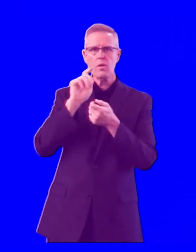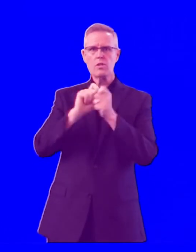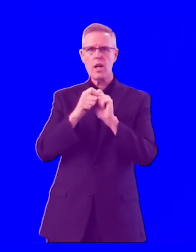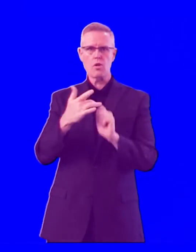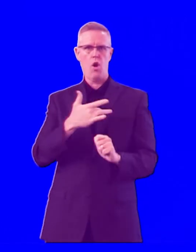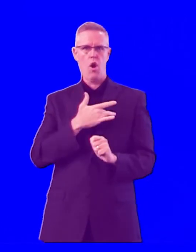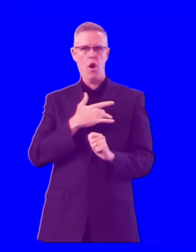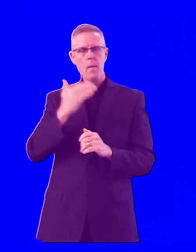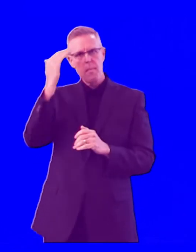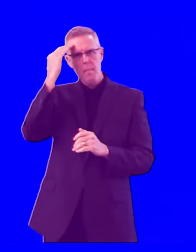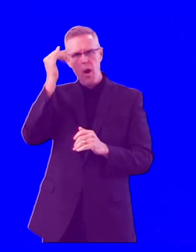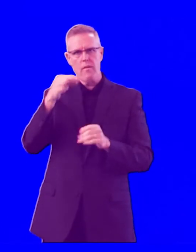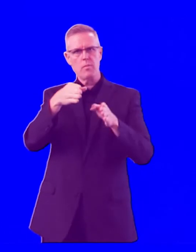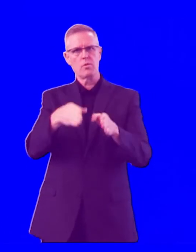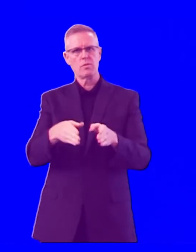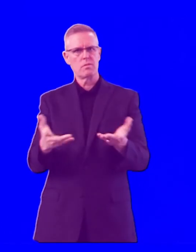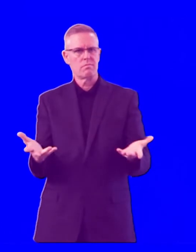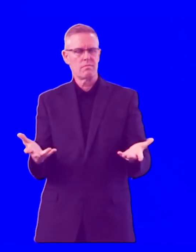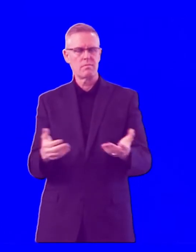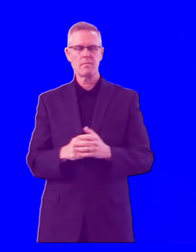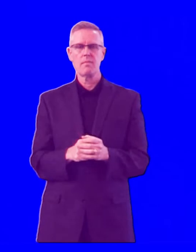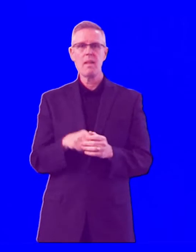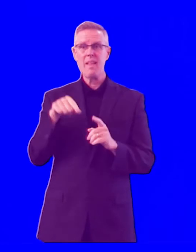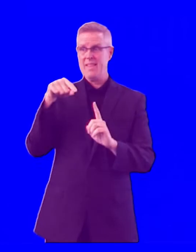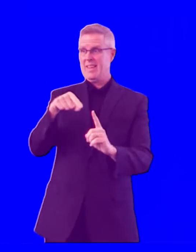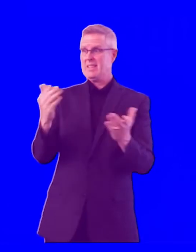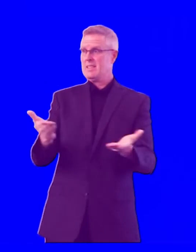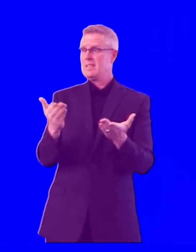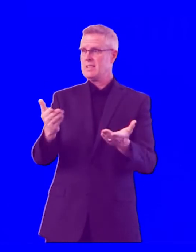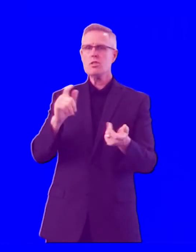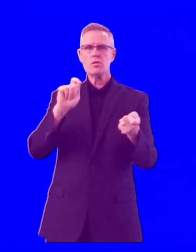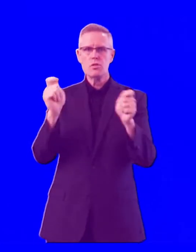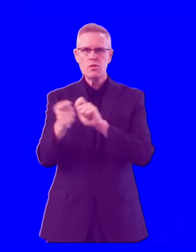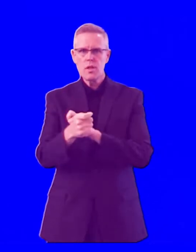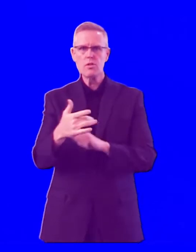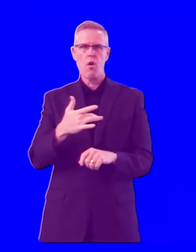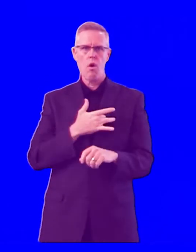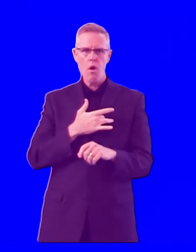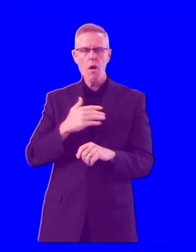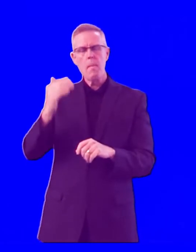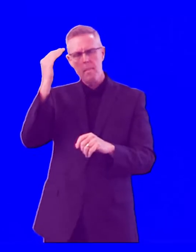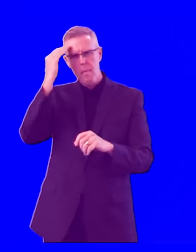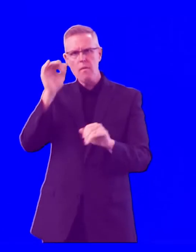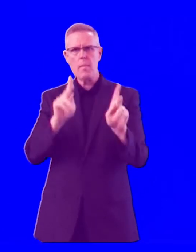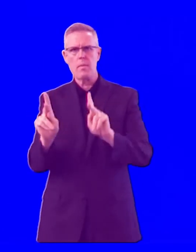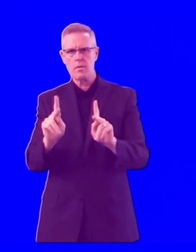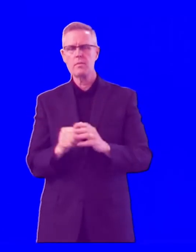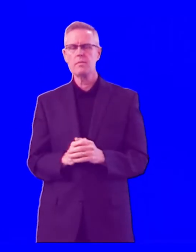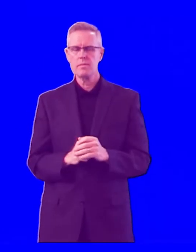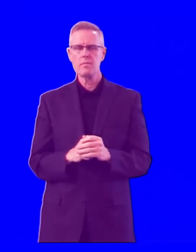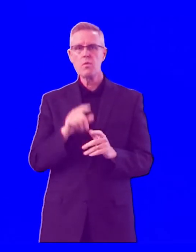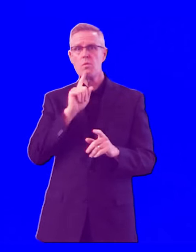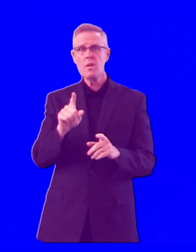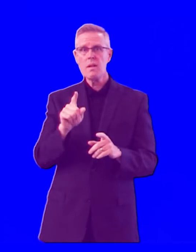heart and mind of an individual, right? And what this is all about is changing the hearts and minds of individuals.